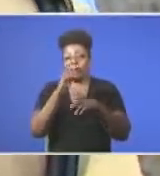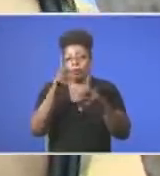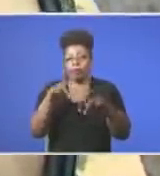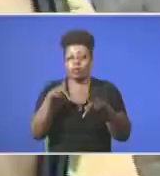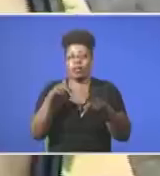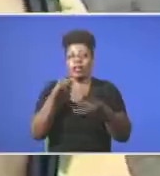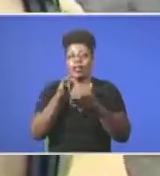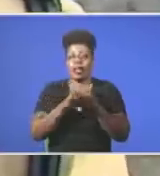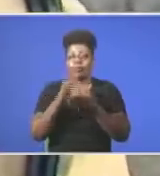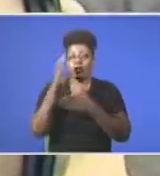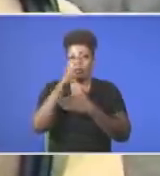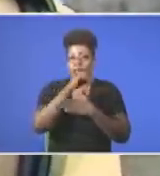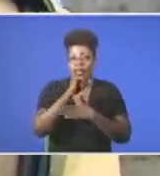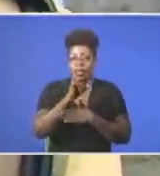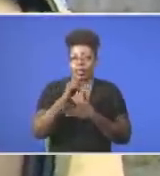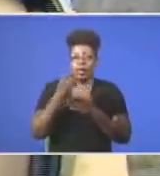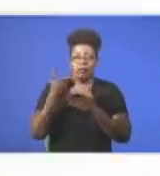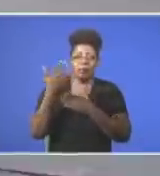ago.